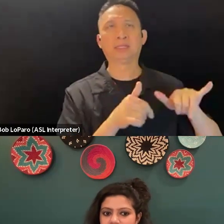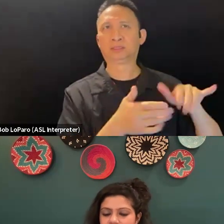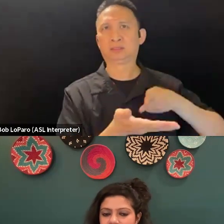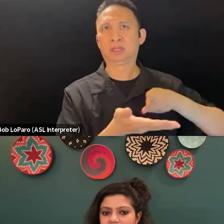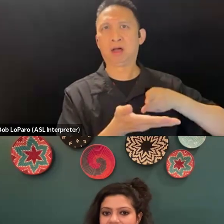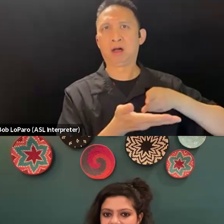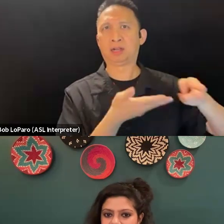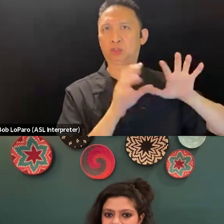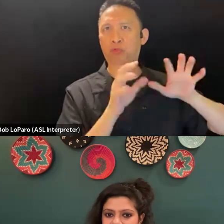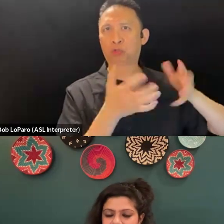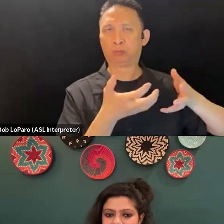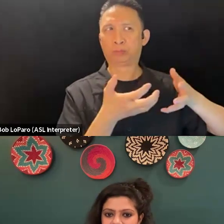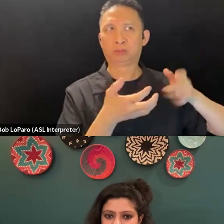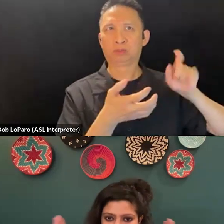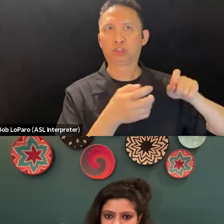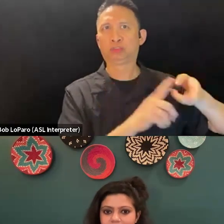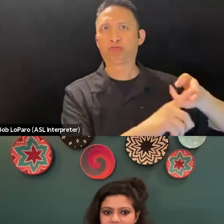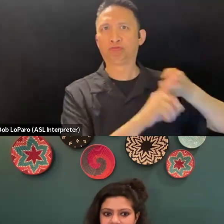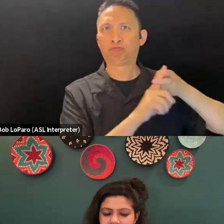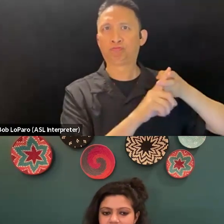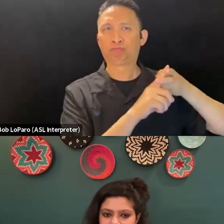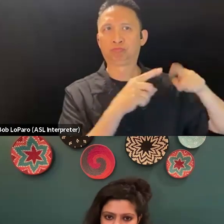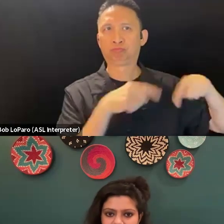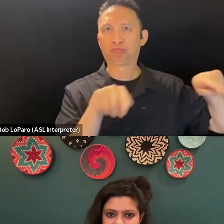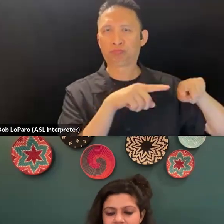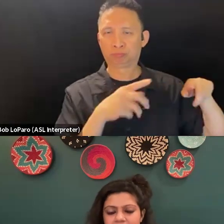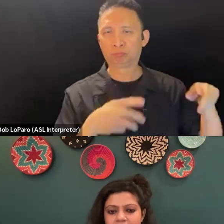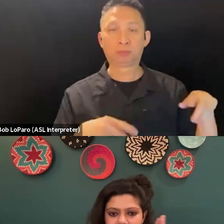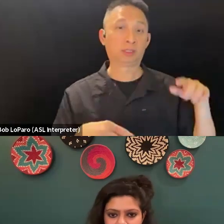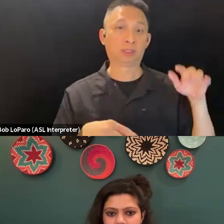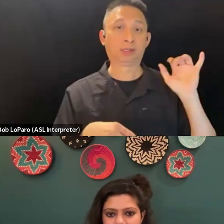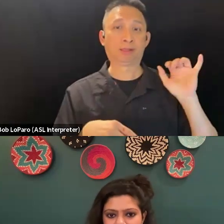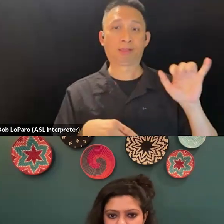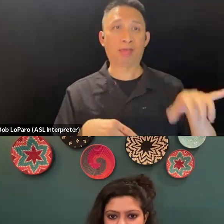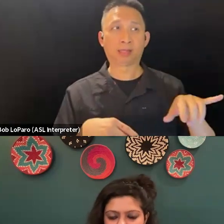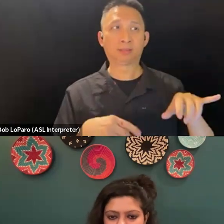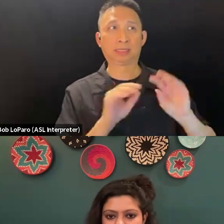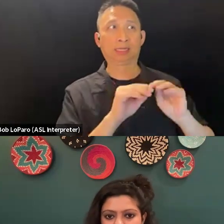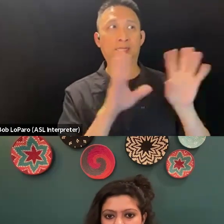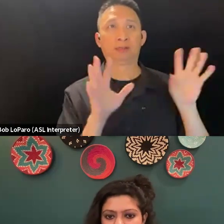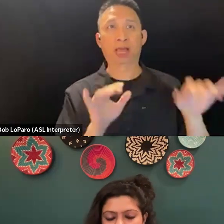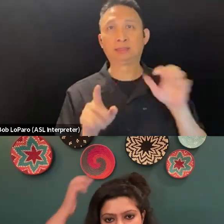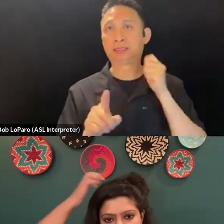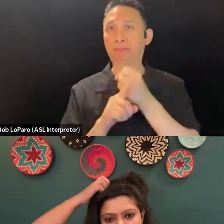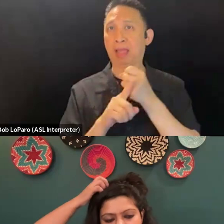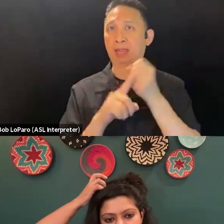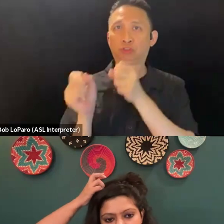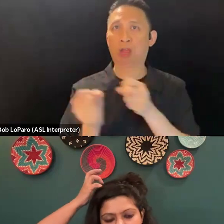I think it also teaches you a lot of resilience. And there is something to be said for resilience, and you just kind of develop